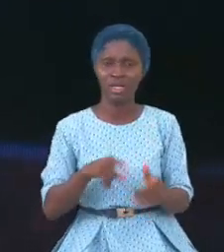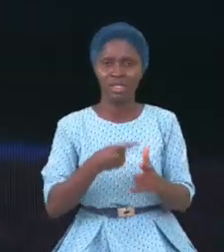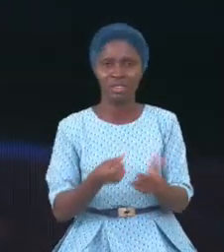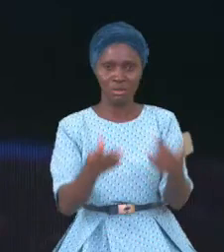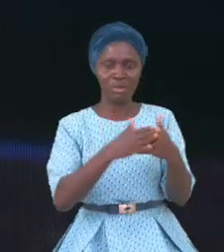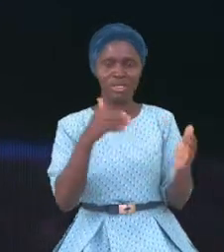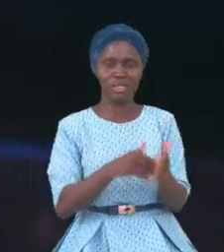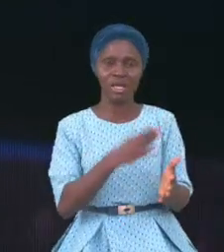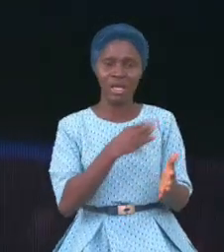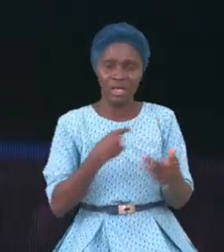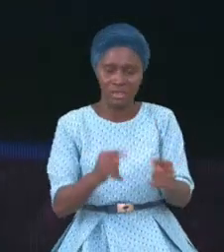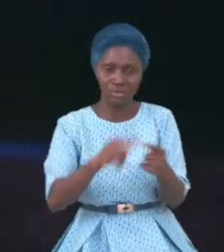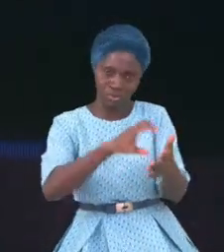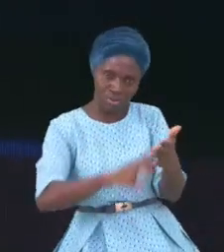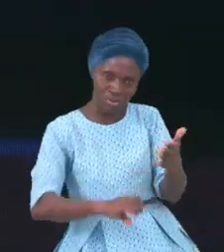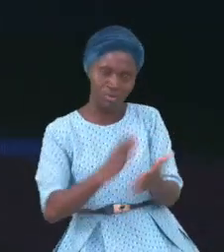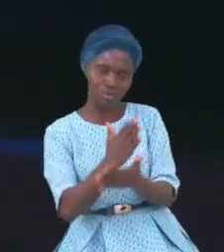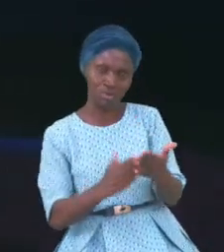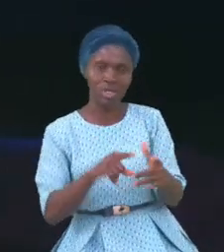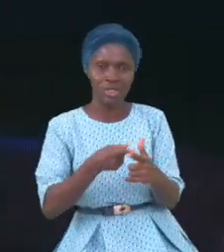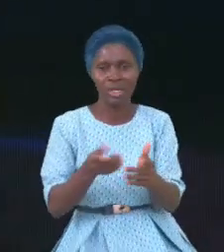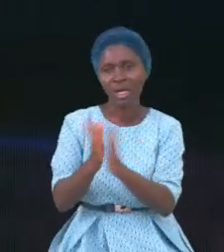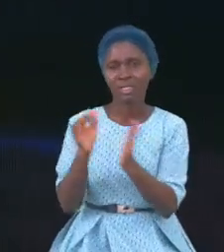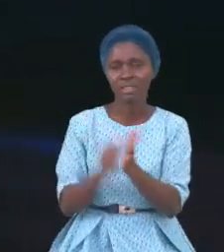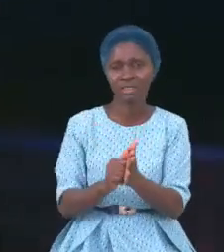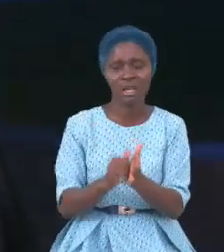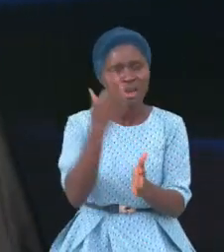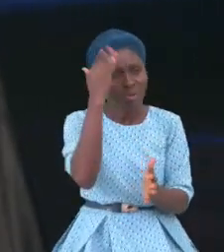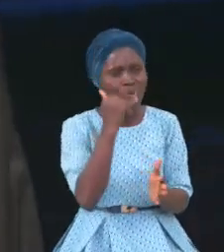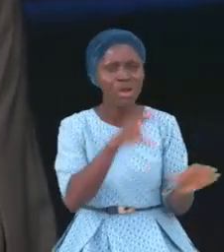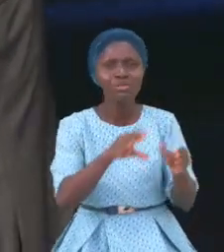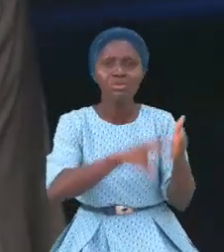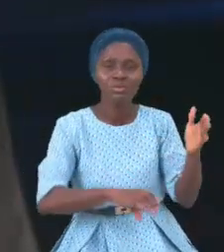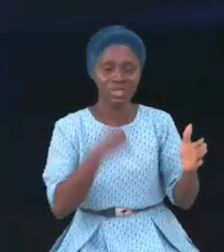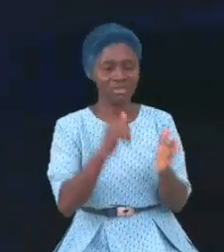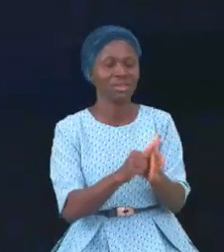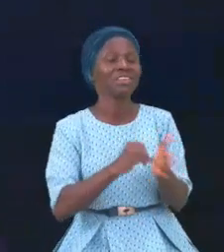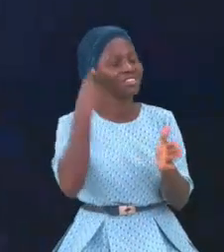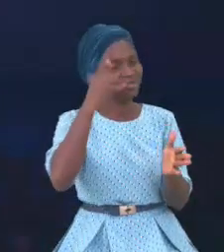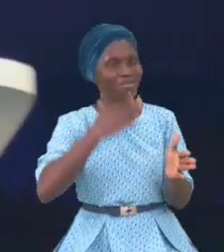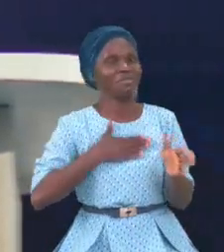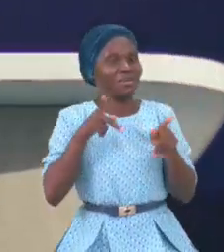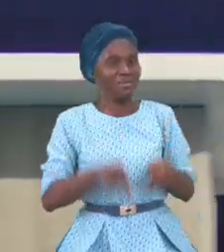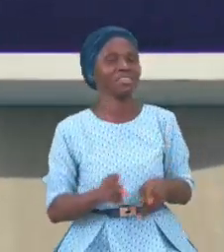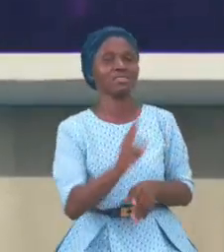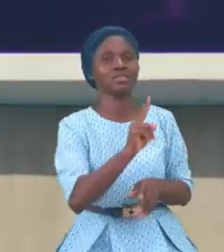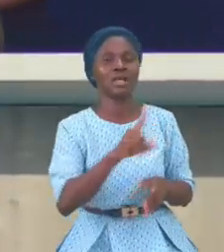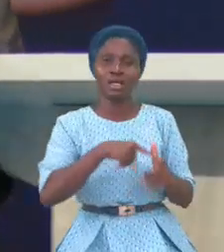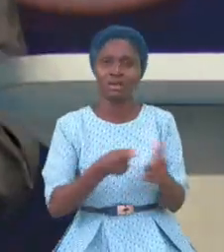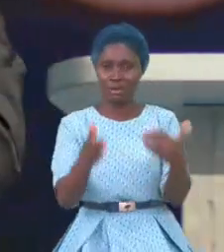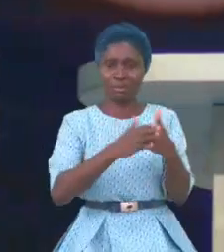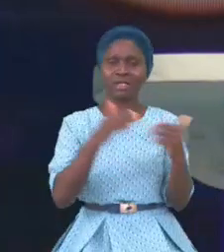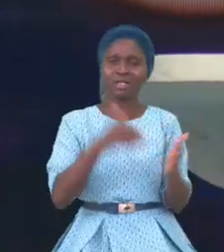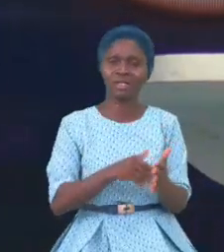For personal use. And then he comes again, why are you taking that away again?